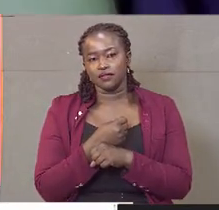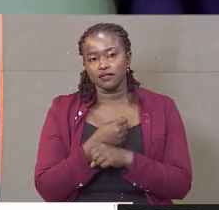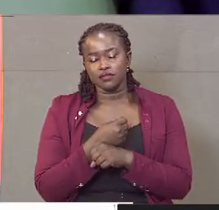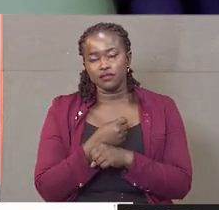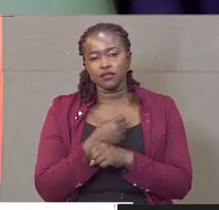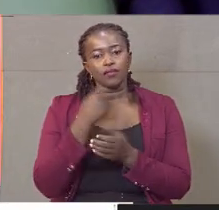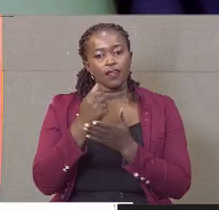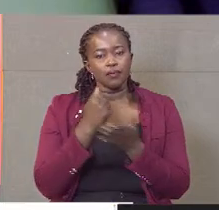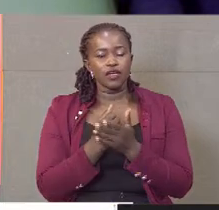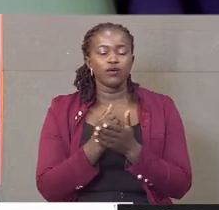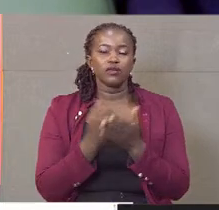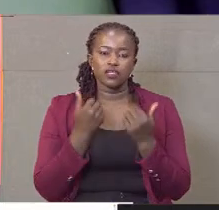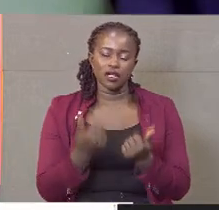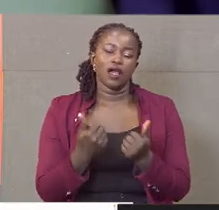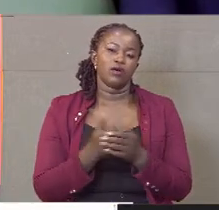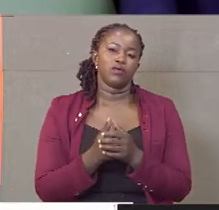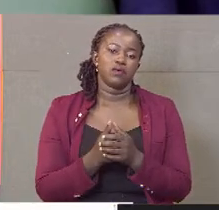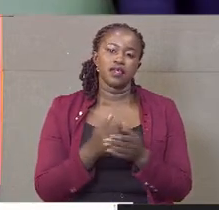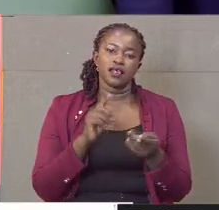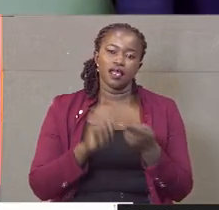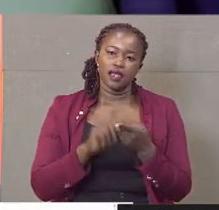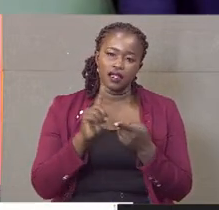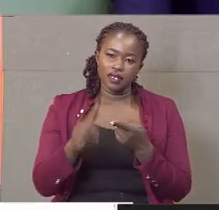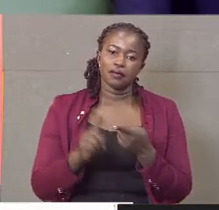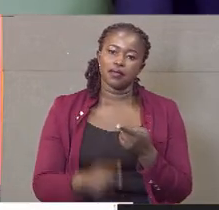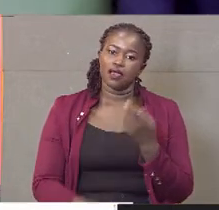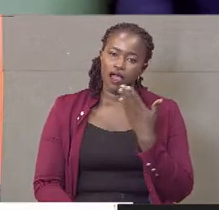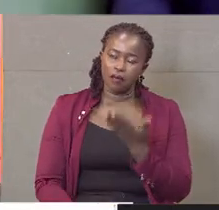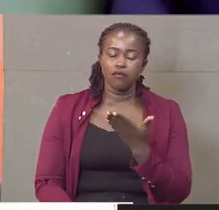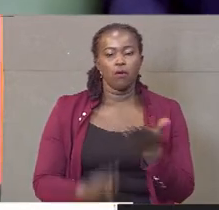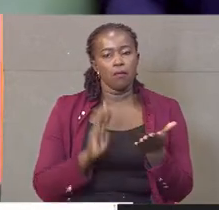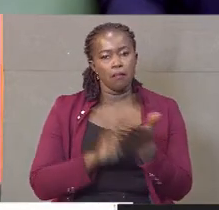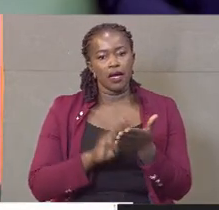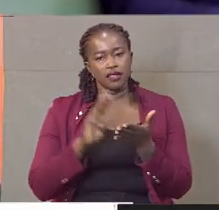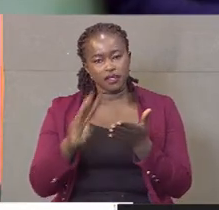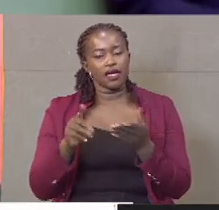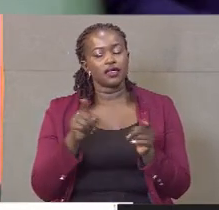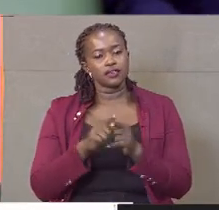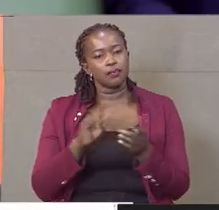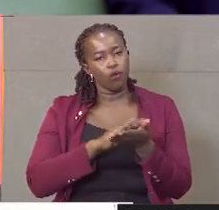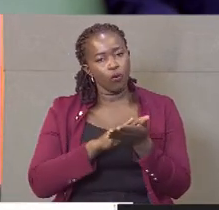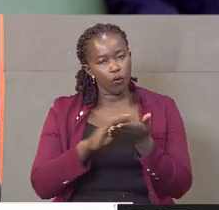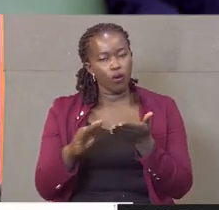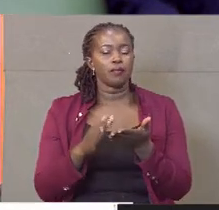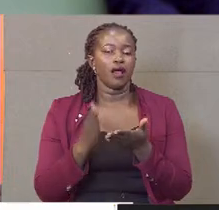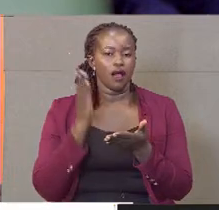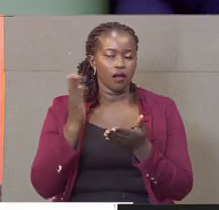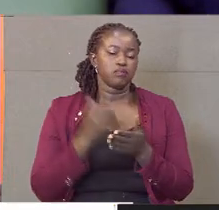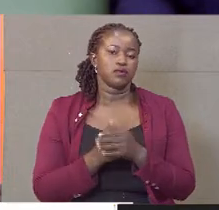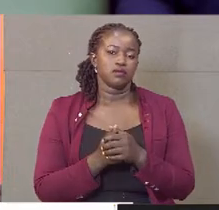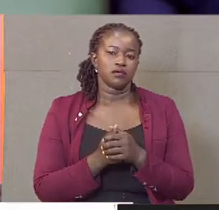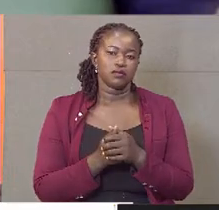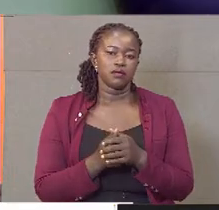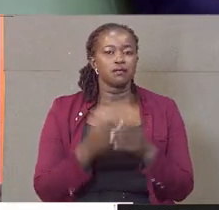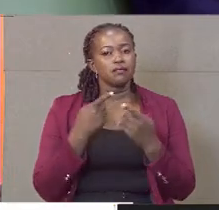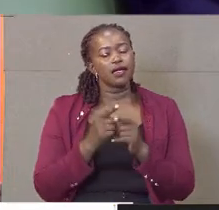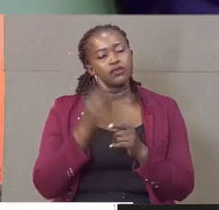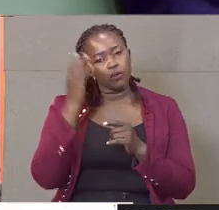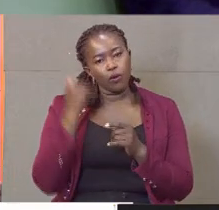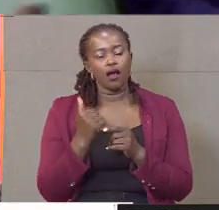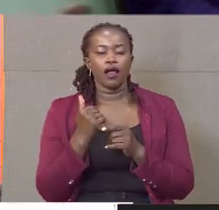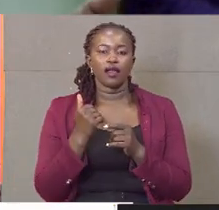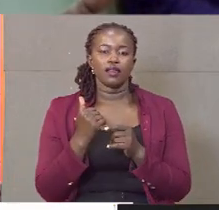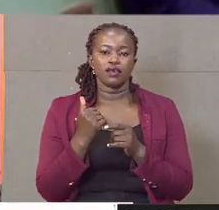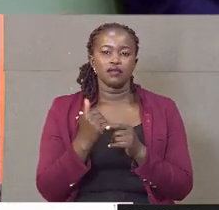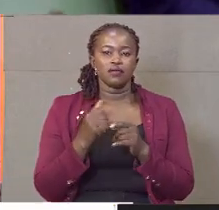because I do not begrudge Entebbe or Masaka or even Hoima, but why on earth